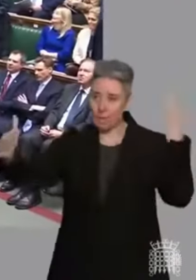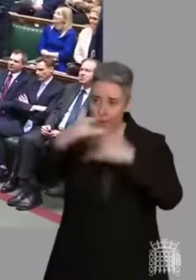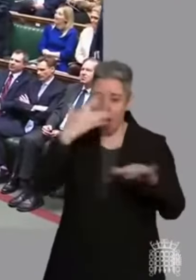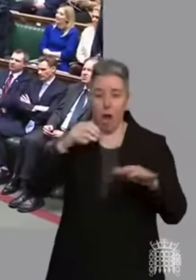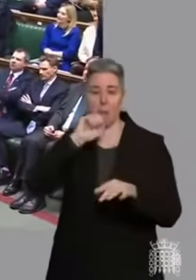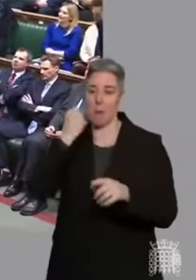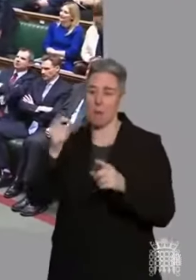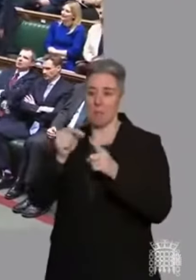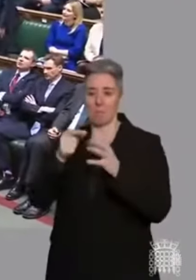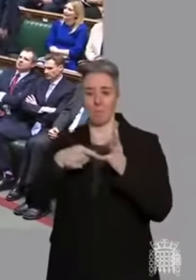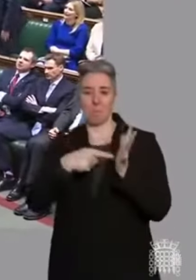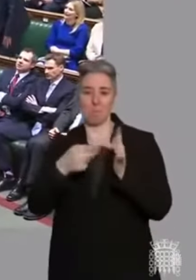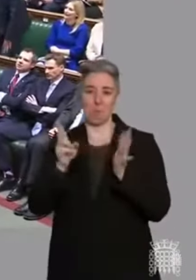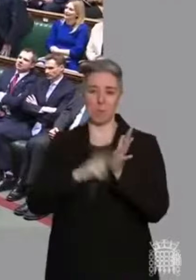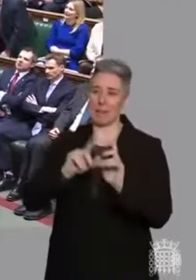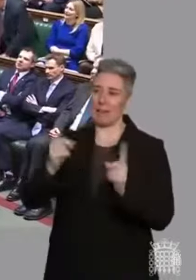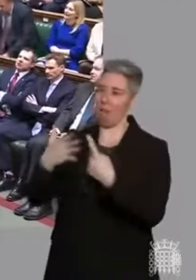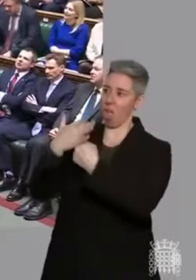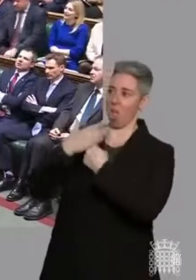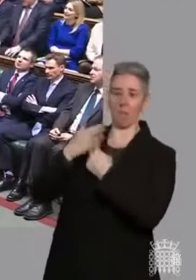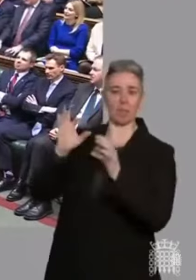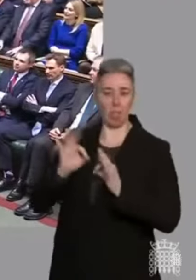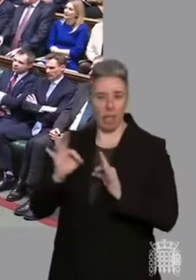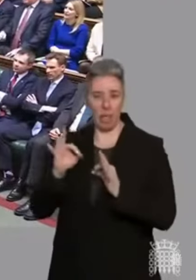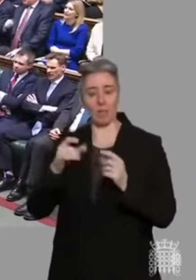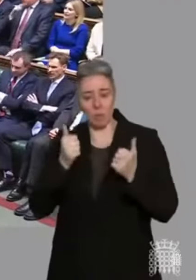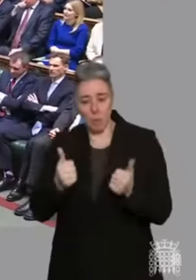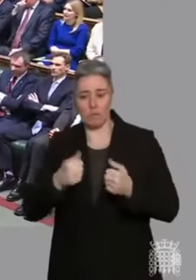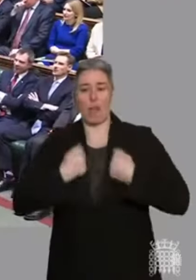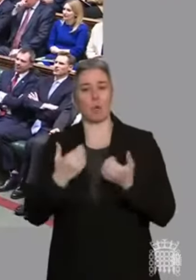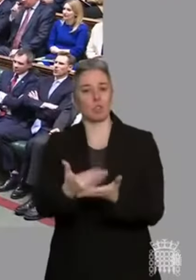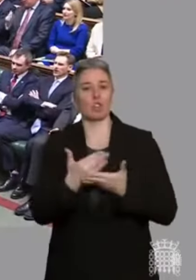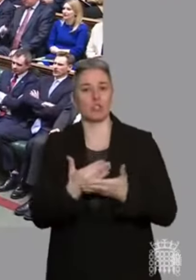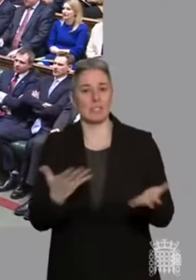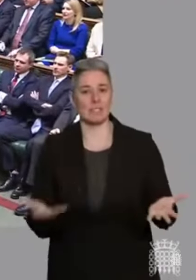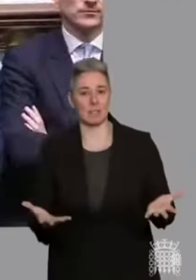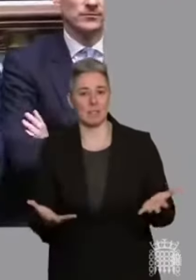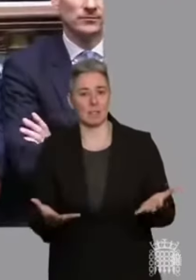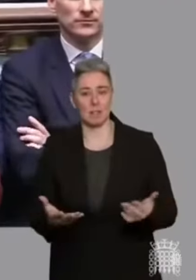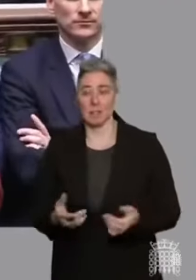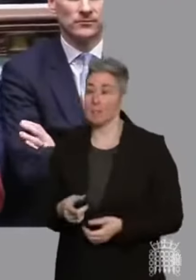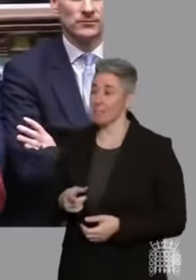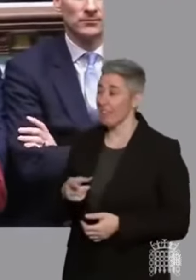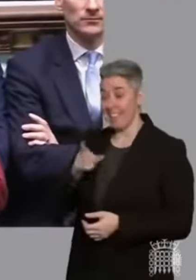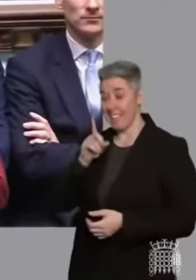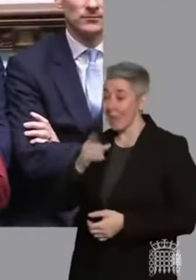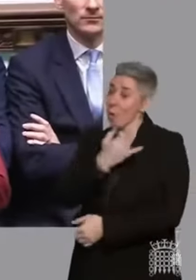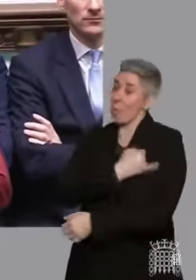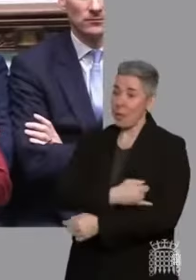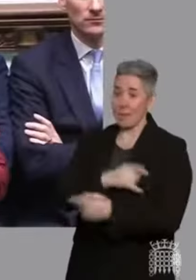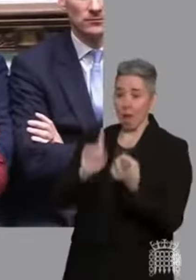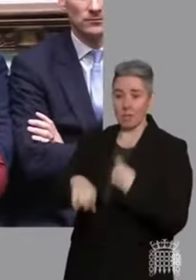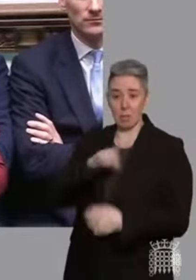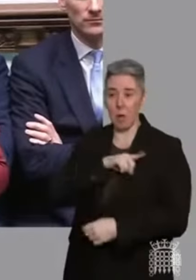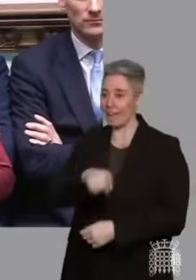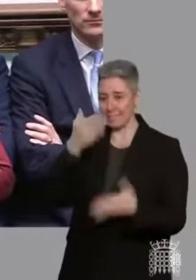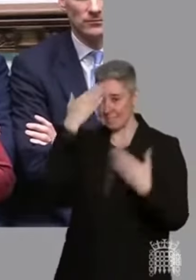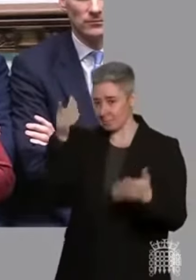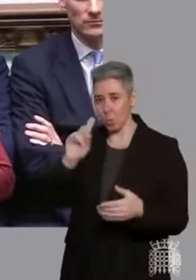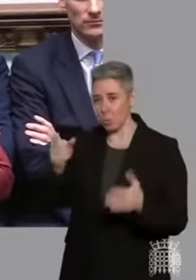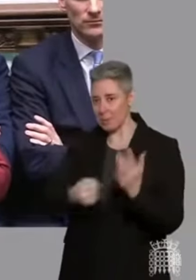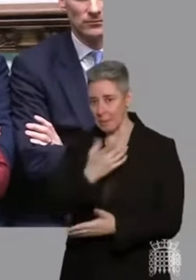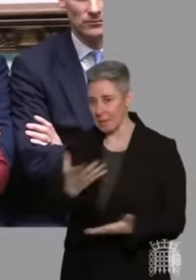Mr. Speaker, this is a weak answer because he doesn't know what is going on. Last week, I asked about the employment bill. He didn't know what